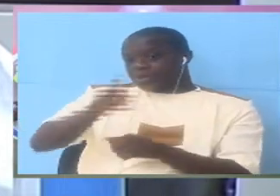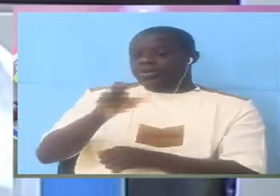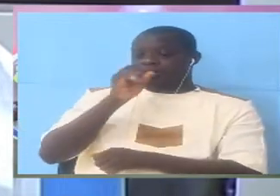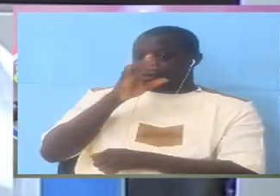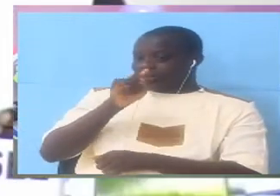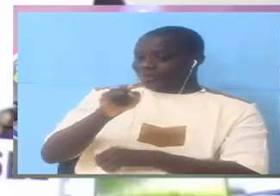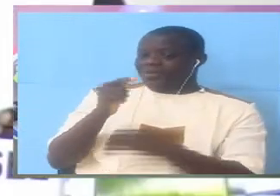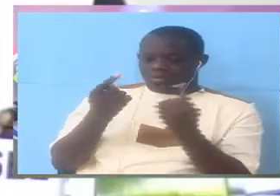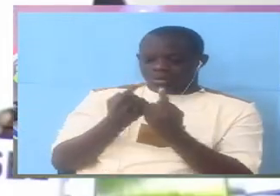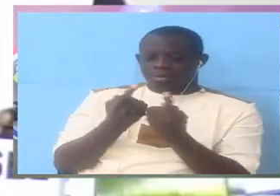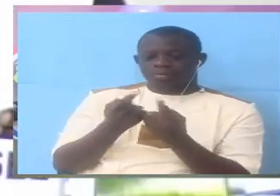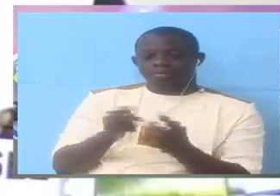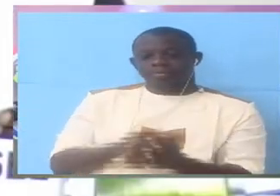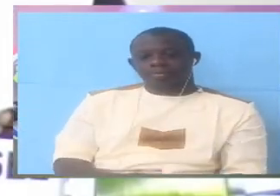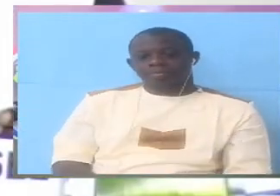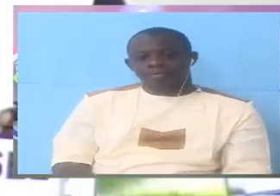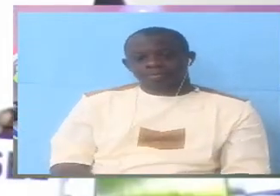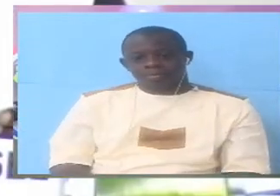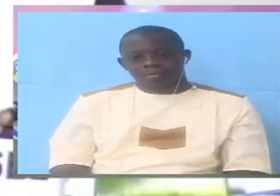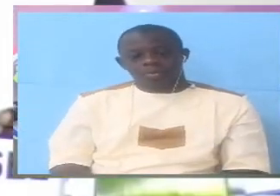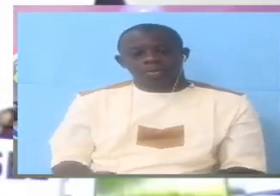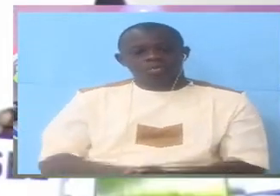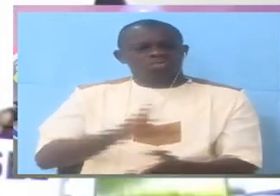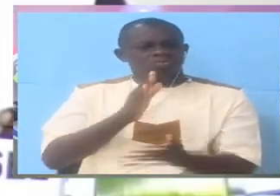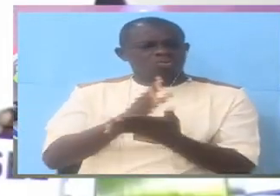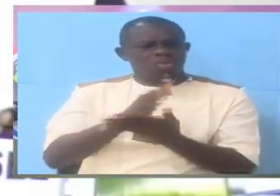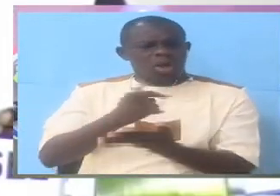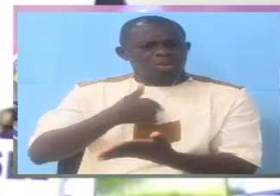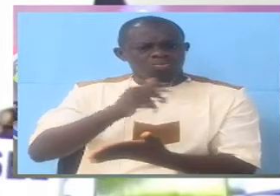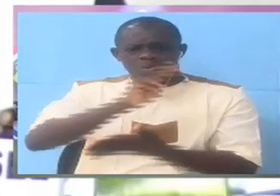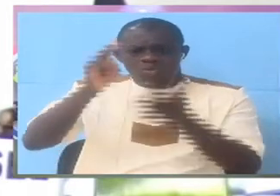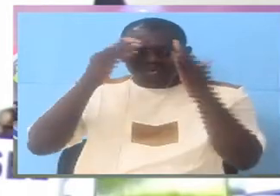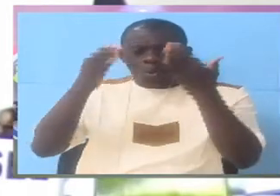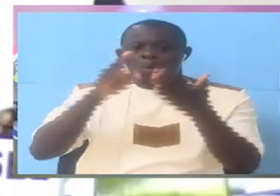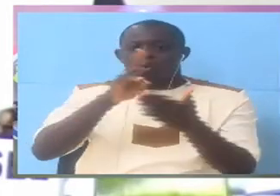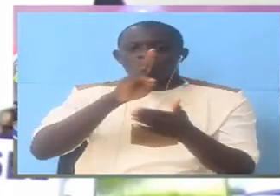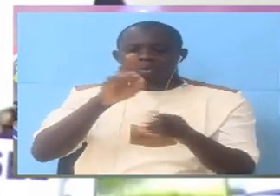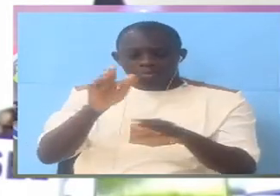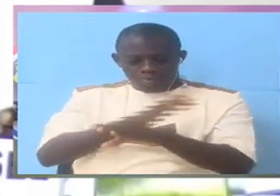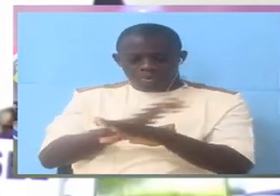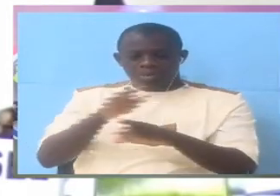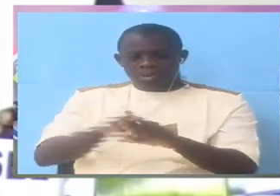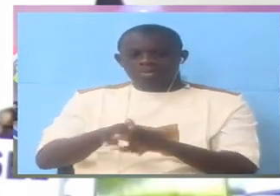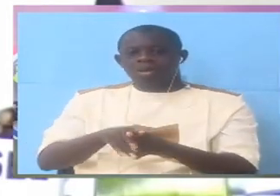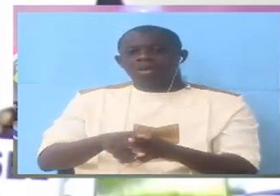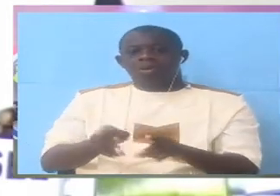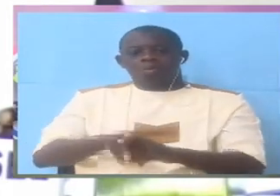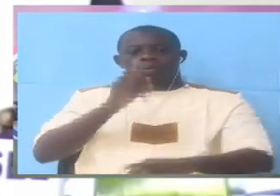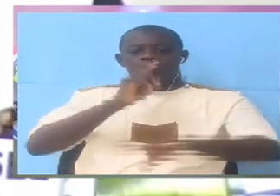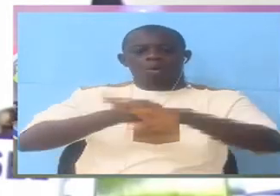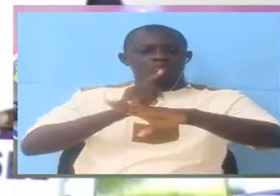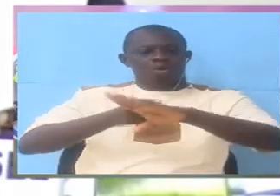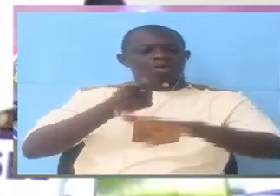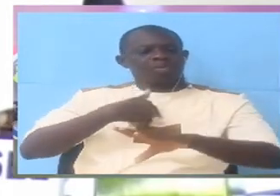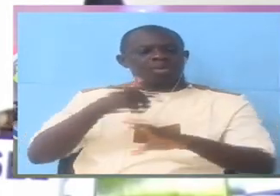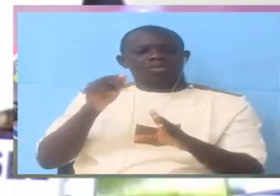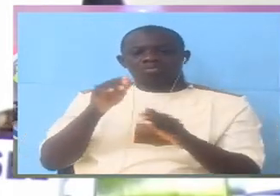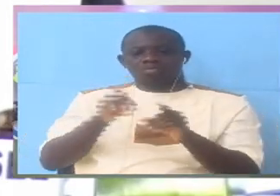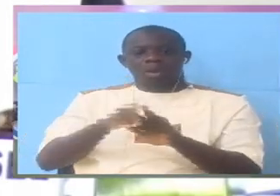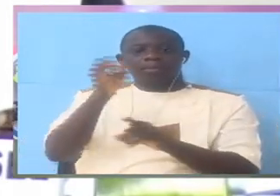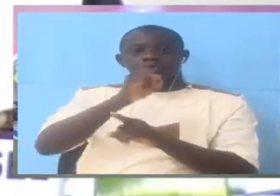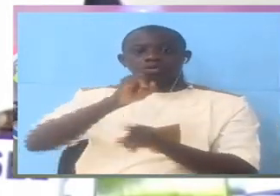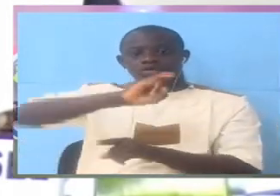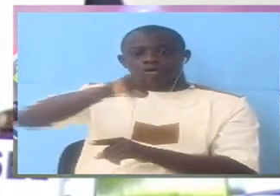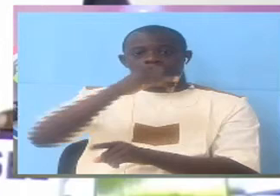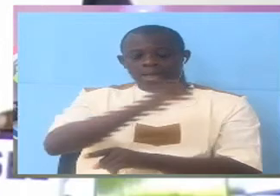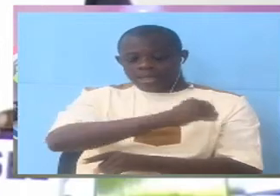sure exactly who threatened me because the junglers were wearing black masks. Is that